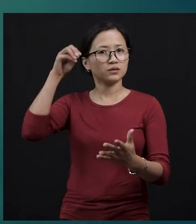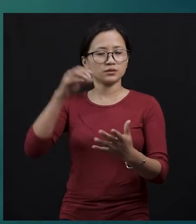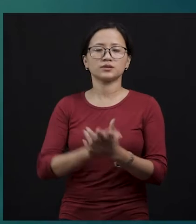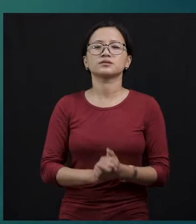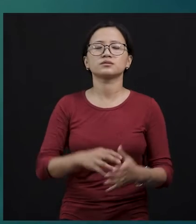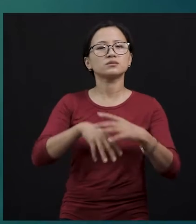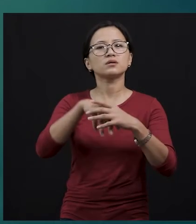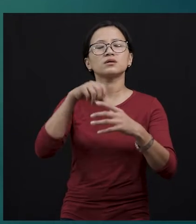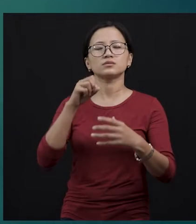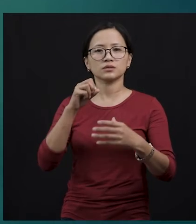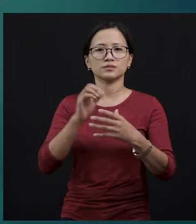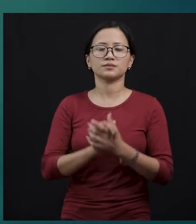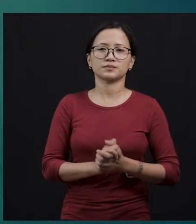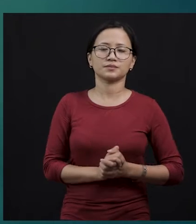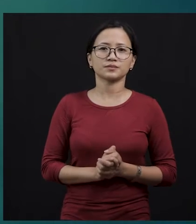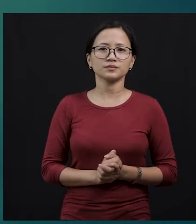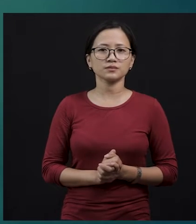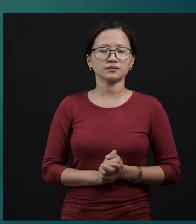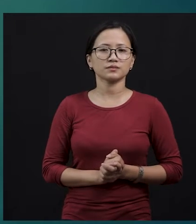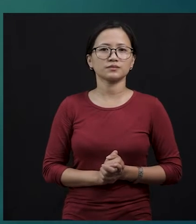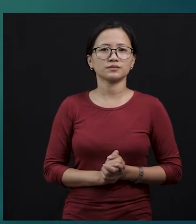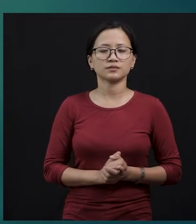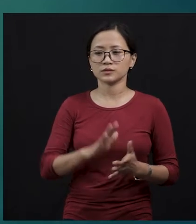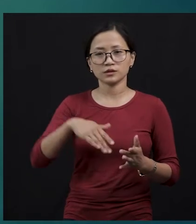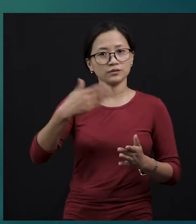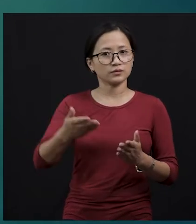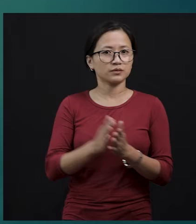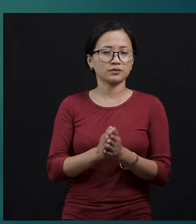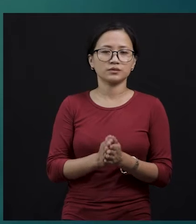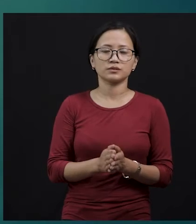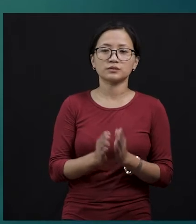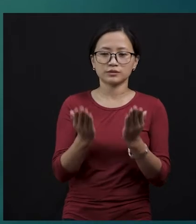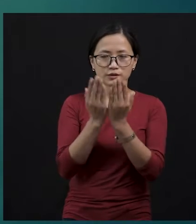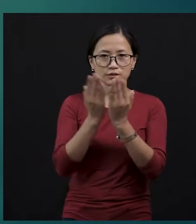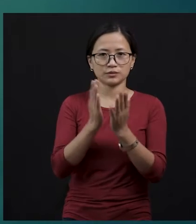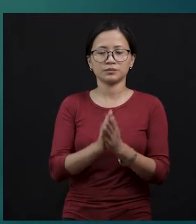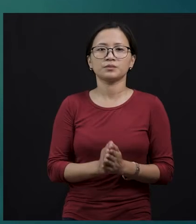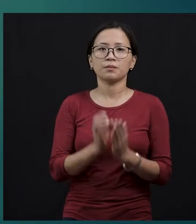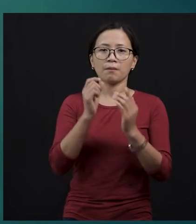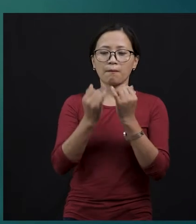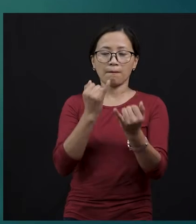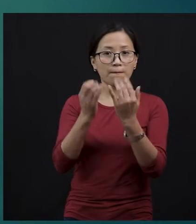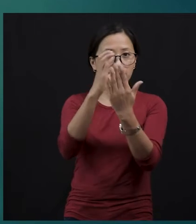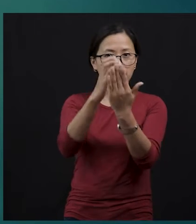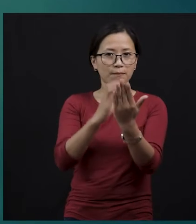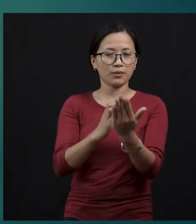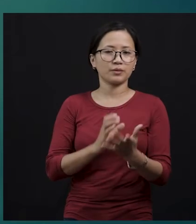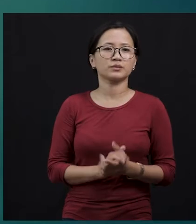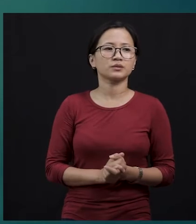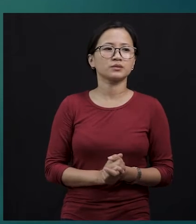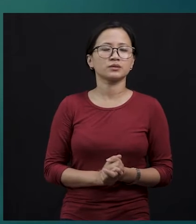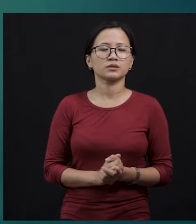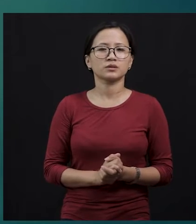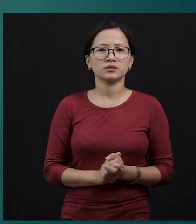means what you are going to get after reading the poem and after listening to this explanation, okay? You will be able to recite